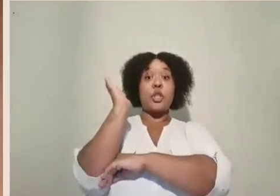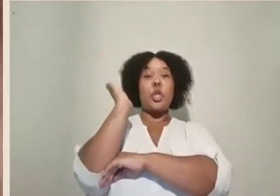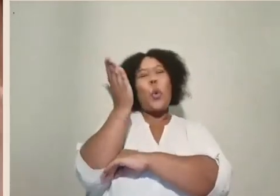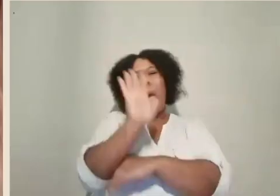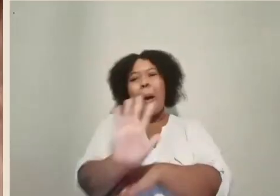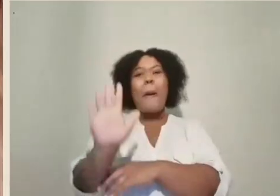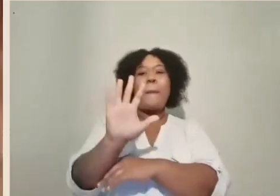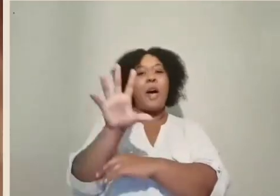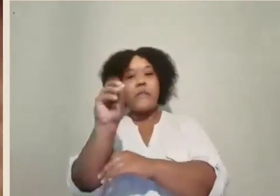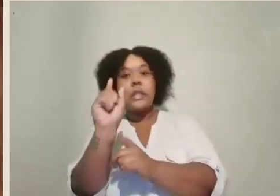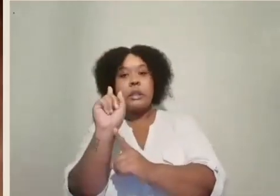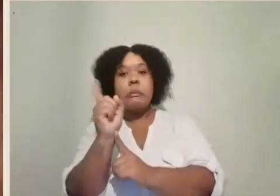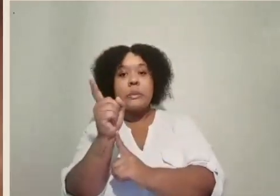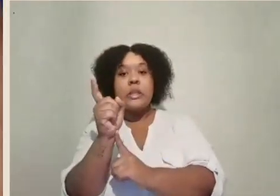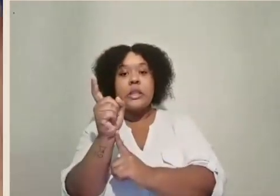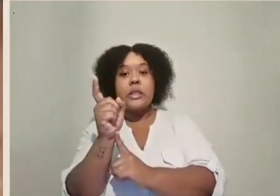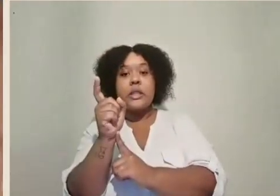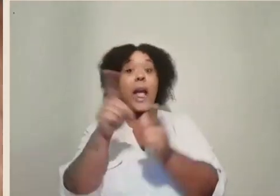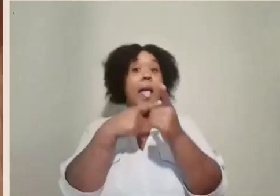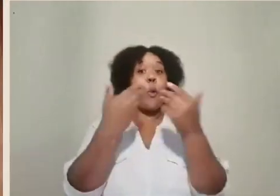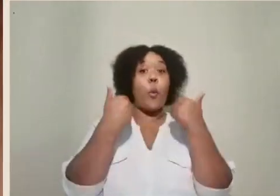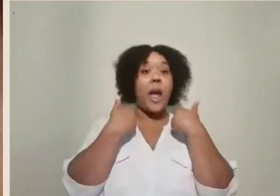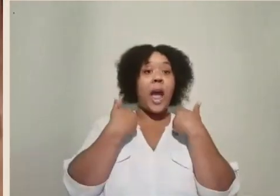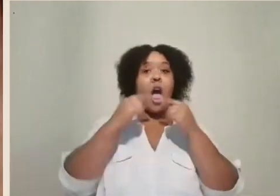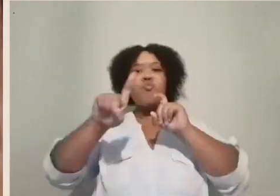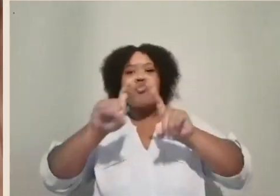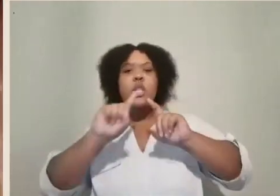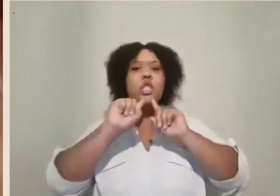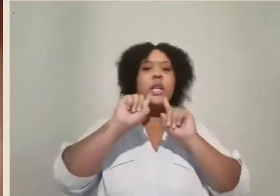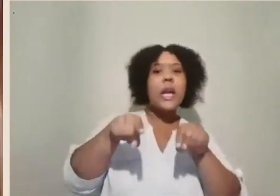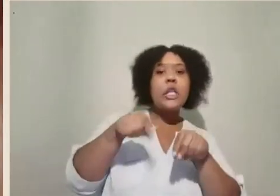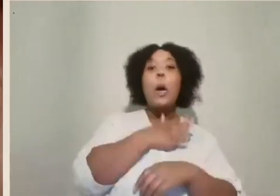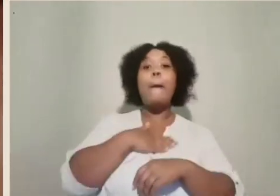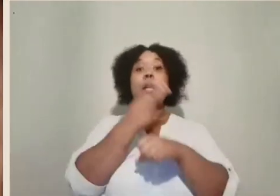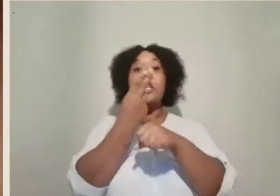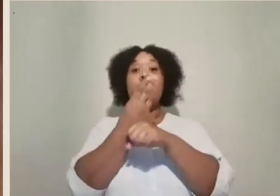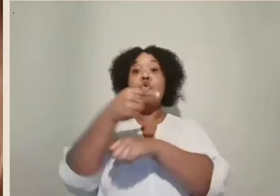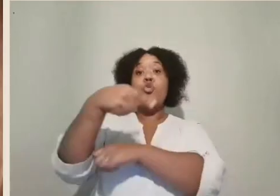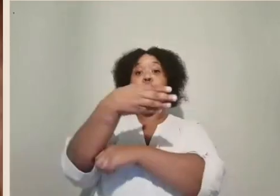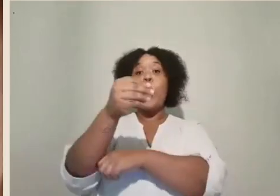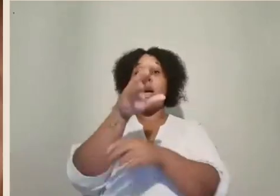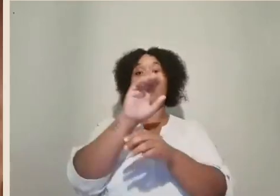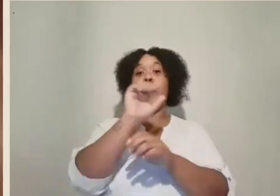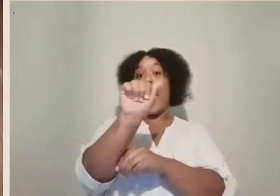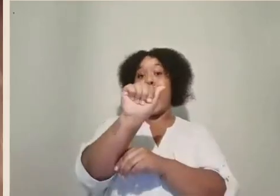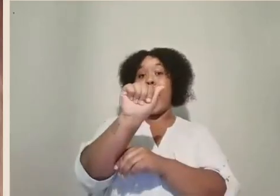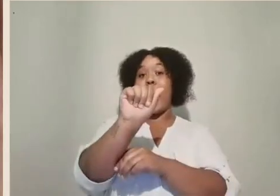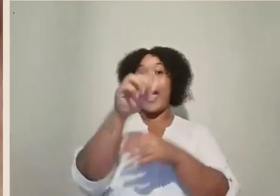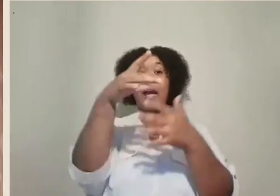about 50 minutes, followed by a Q&A. Please use the Q&A feature to submit questions to